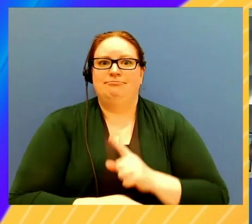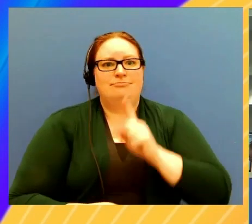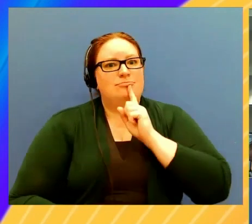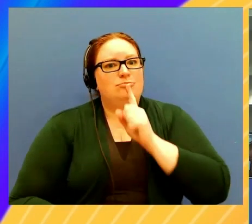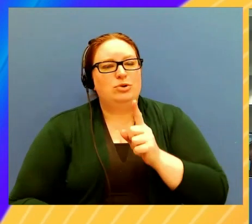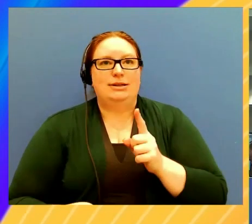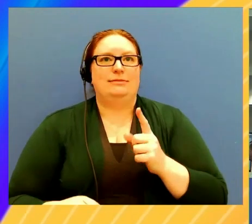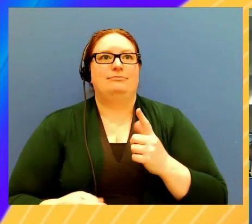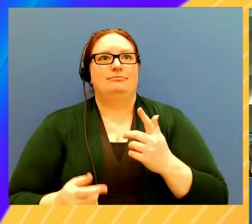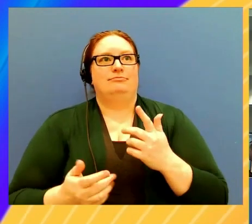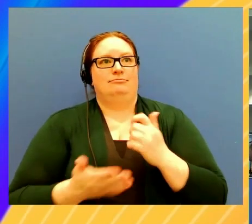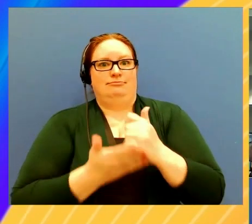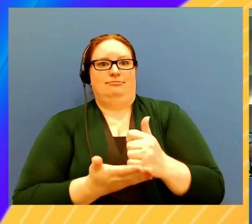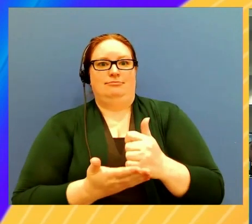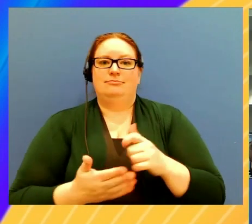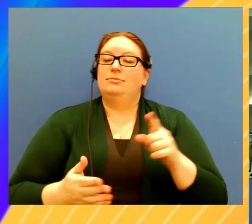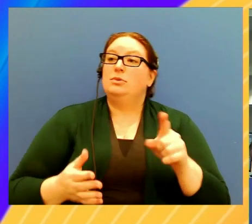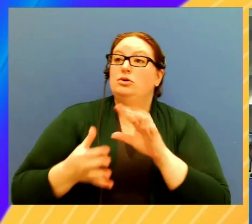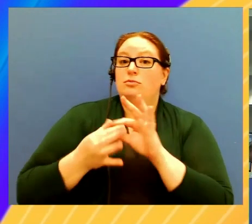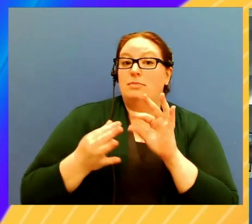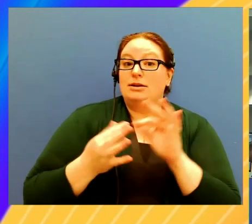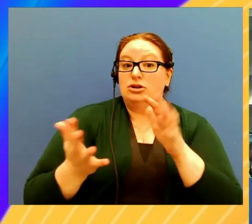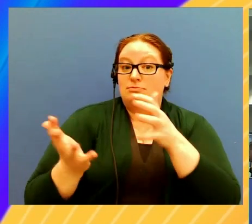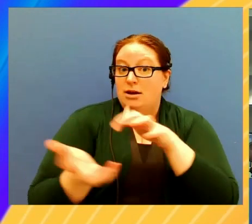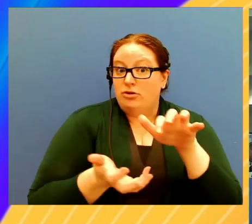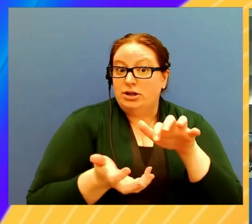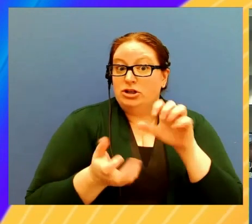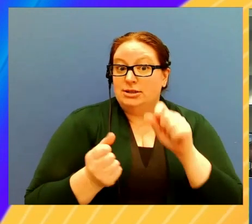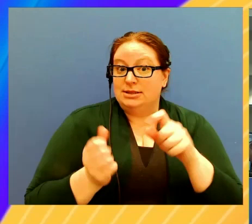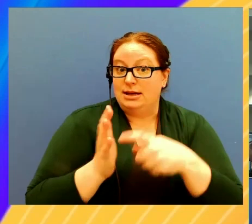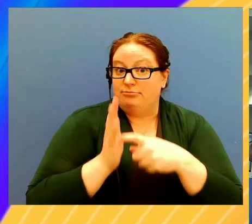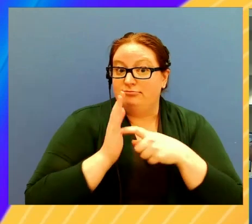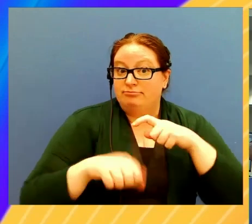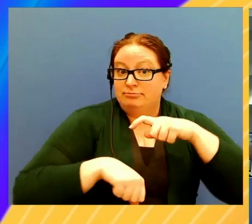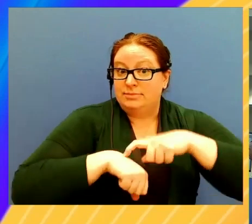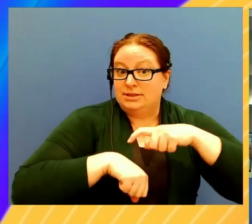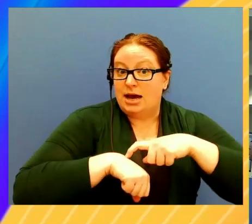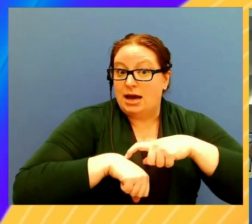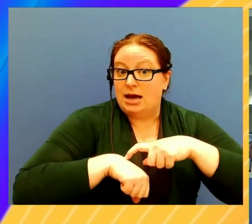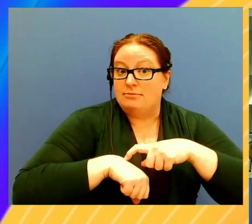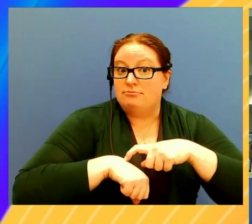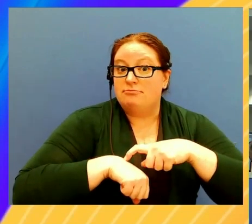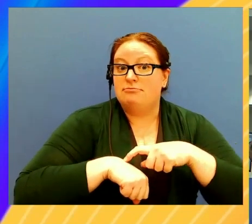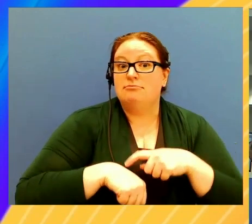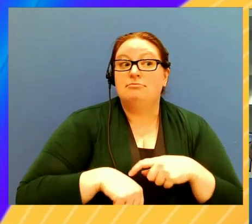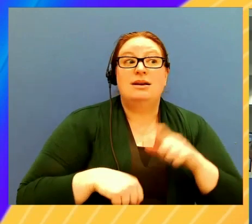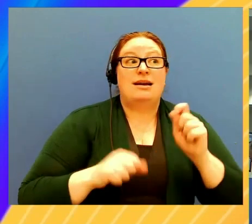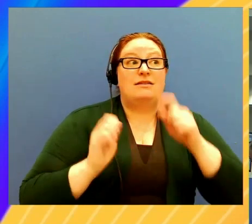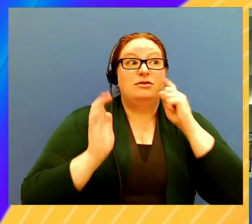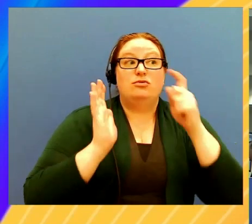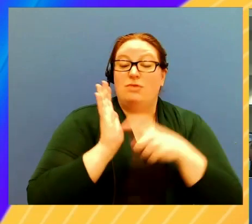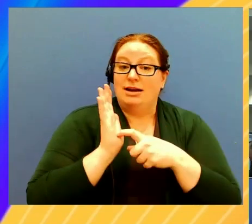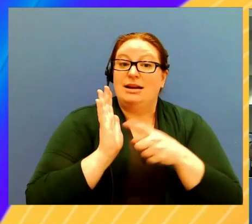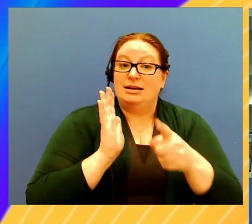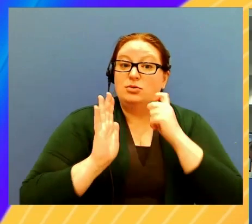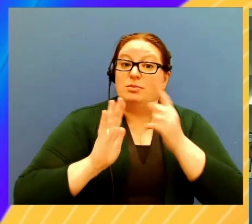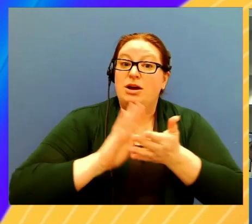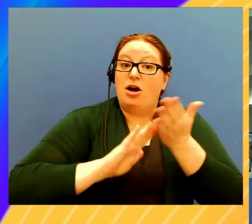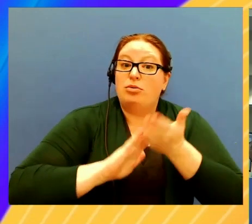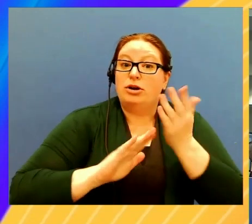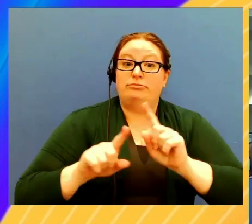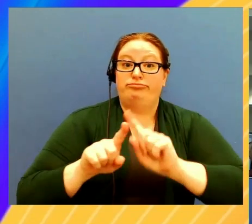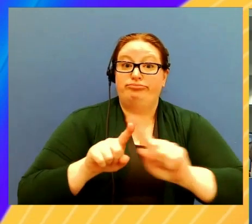you mentioned, migrations, they can take some time. So you got to recognize that you're going to be operating in multiple